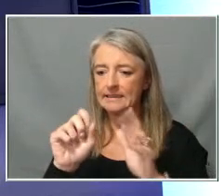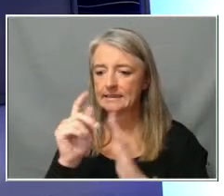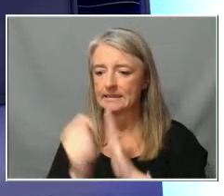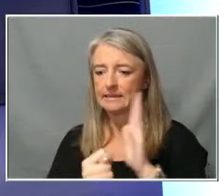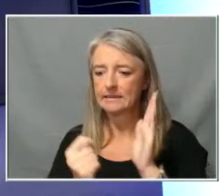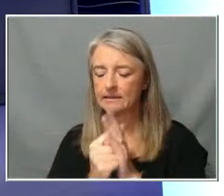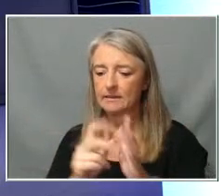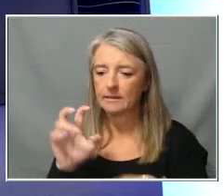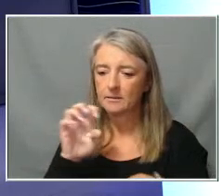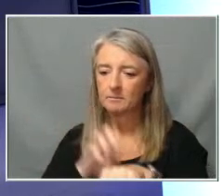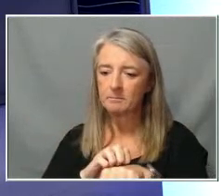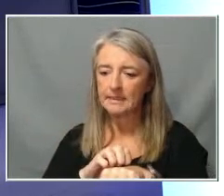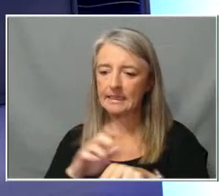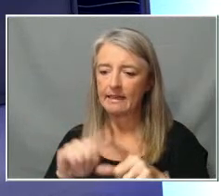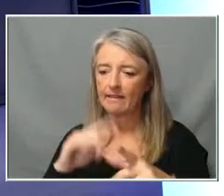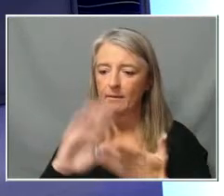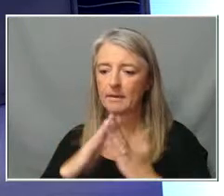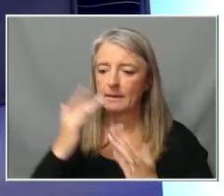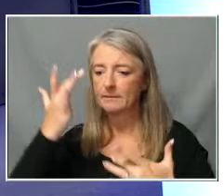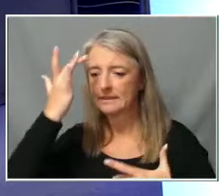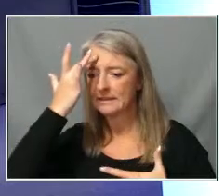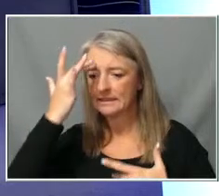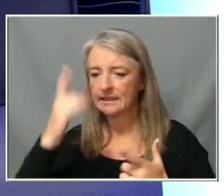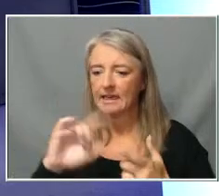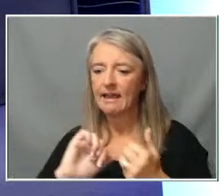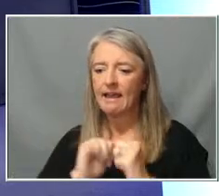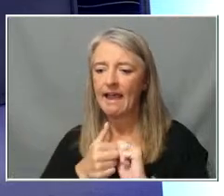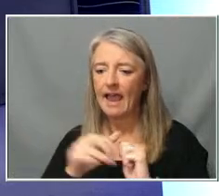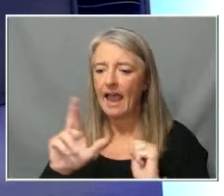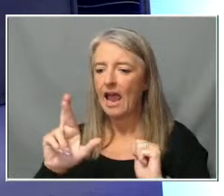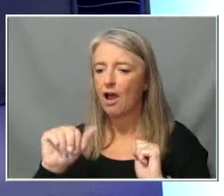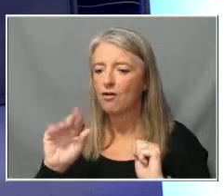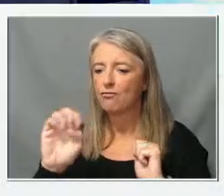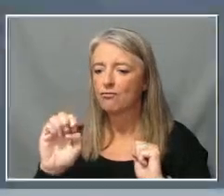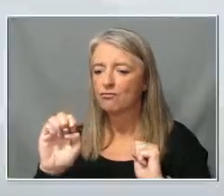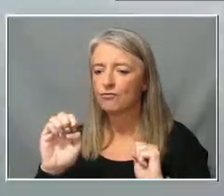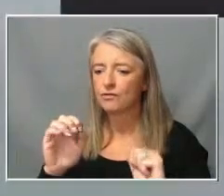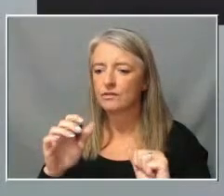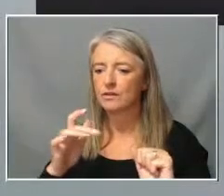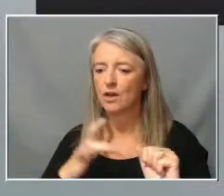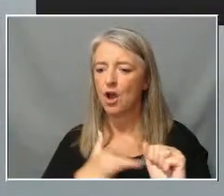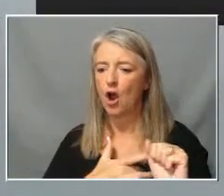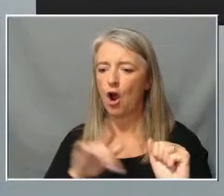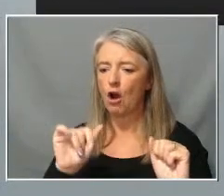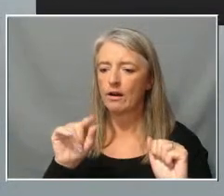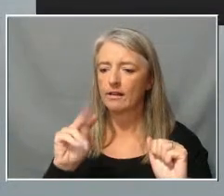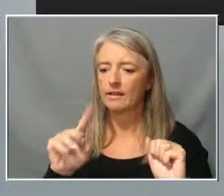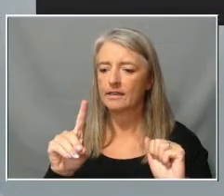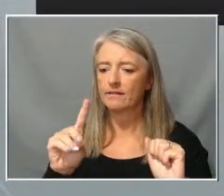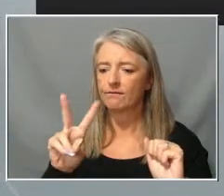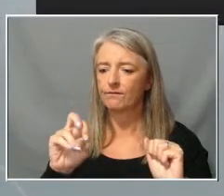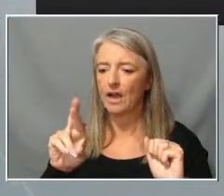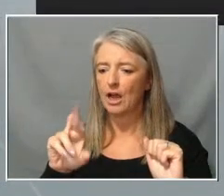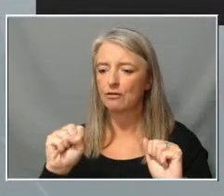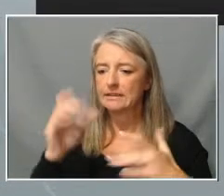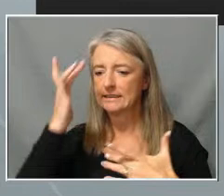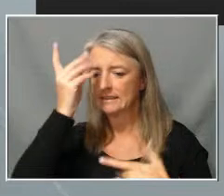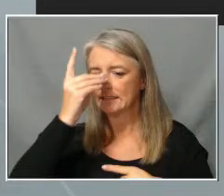get sick from it. But I wanted to ask you about how rare is Heartland virus disease. Earlier this summer, a person in